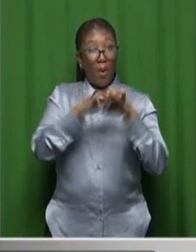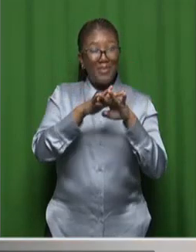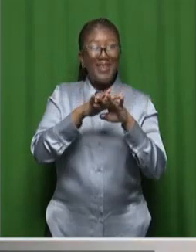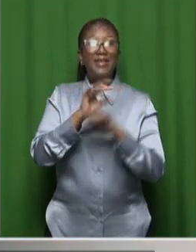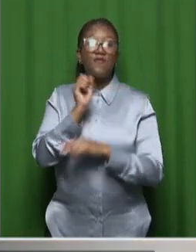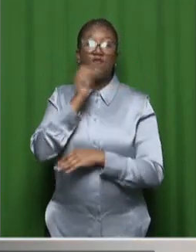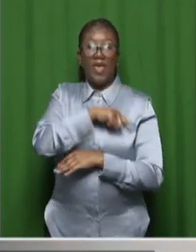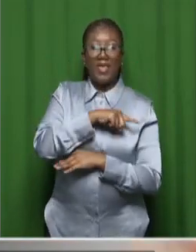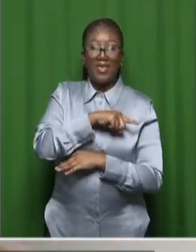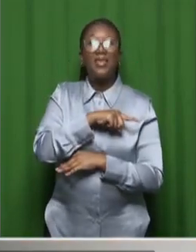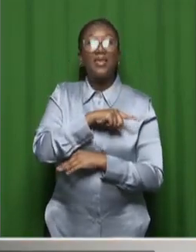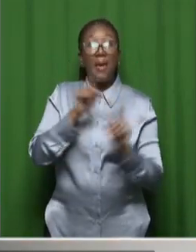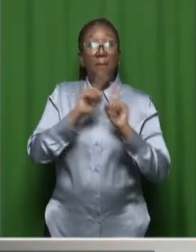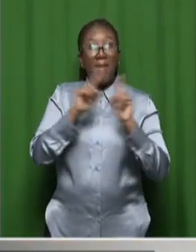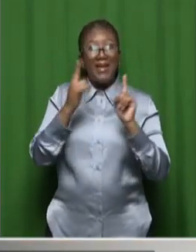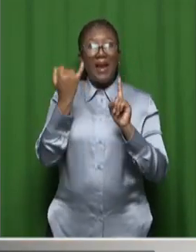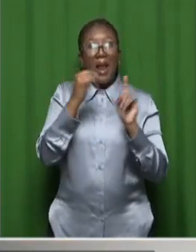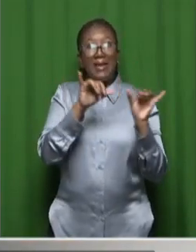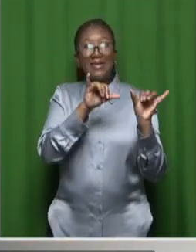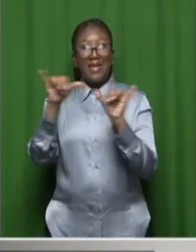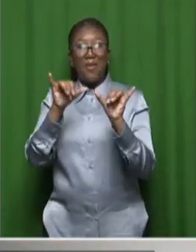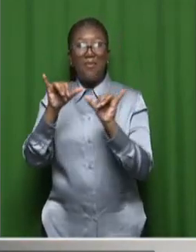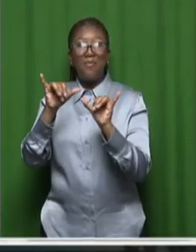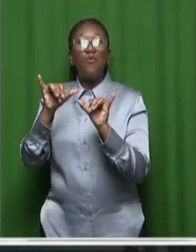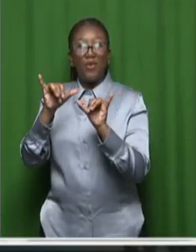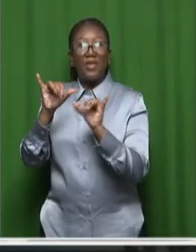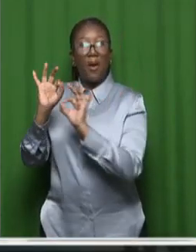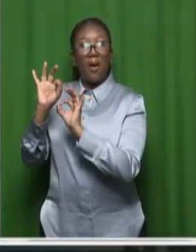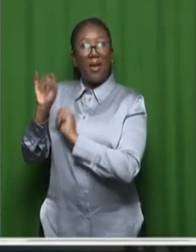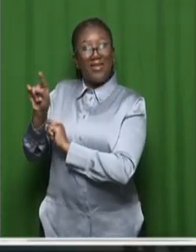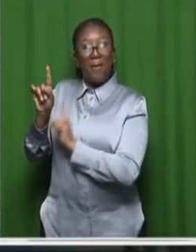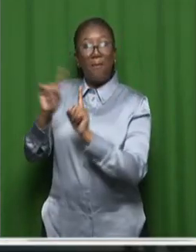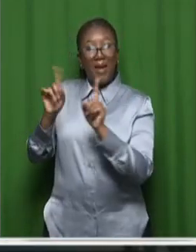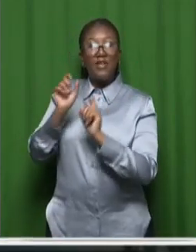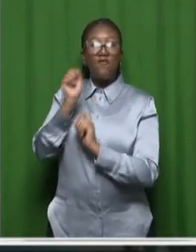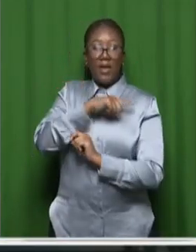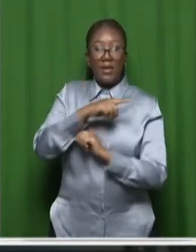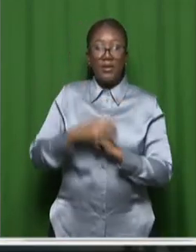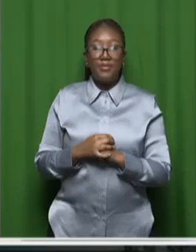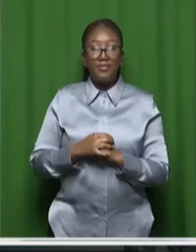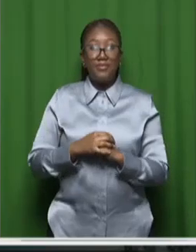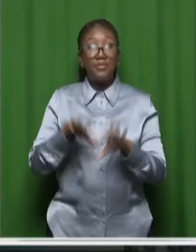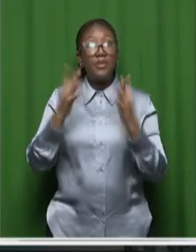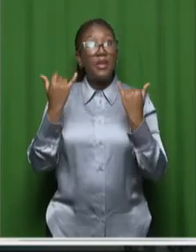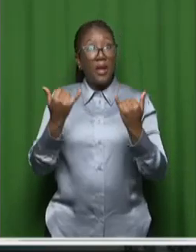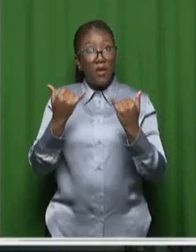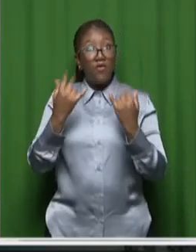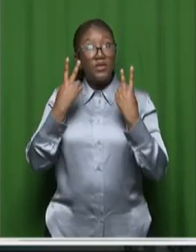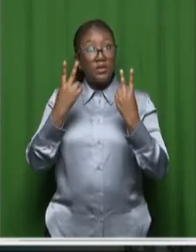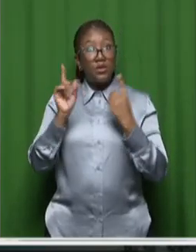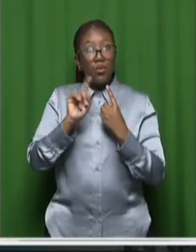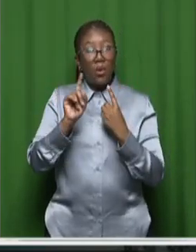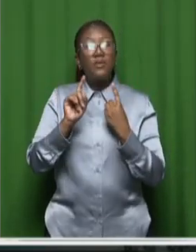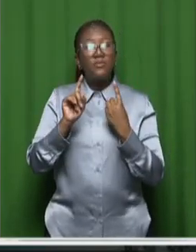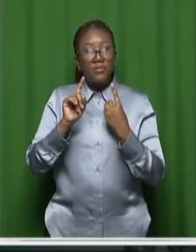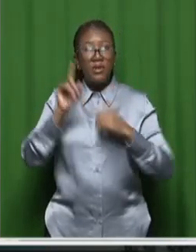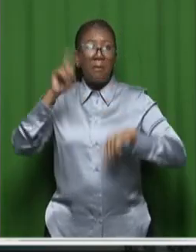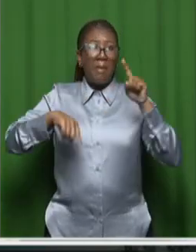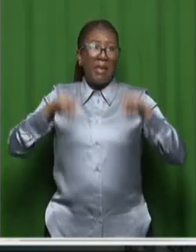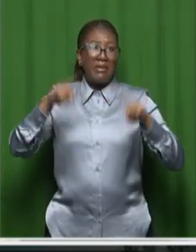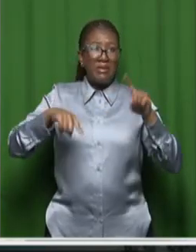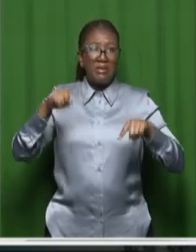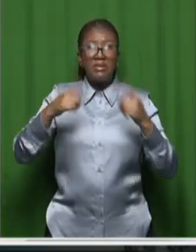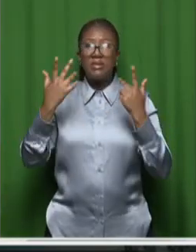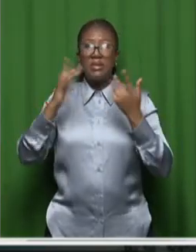actual original website. No, absolutely. And perhaps just looking at that social engineering tactics that are used to